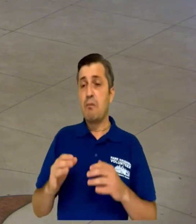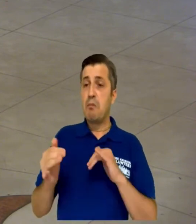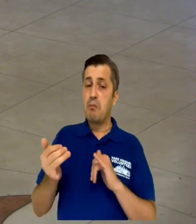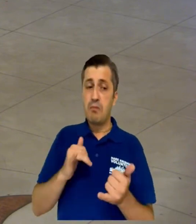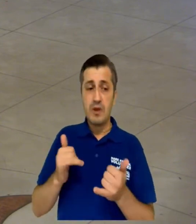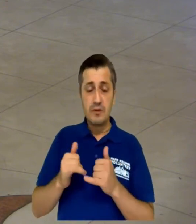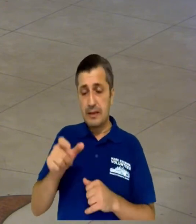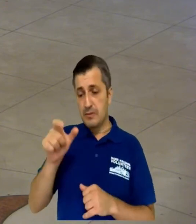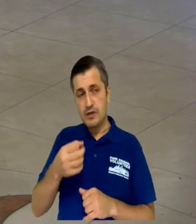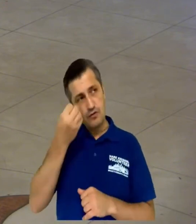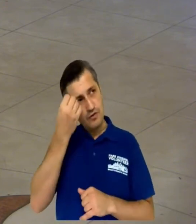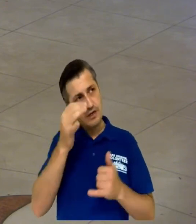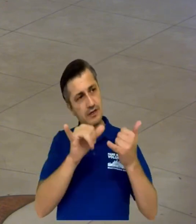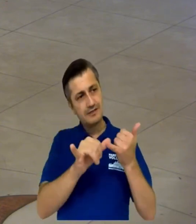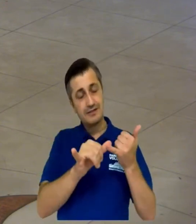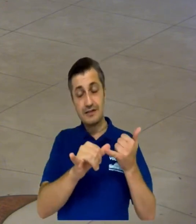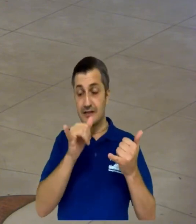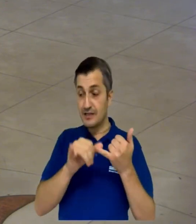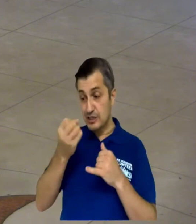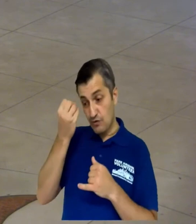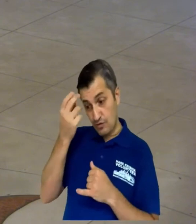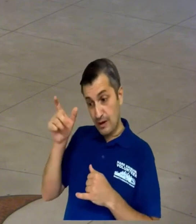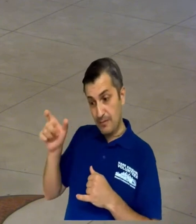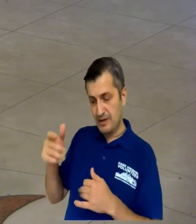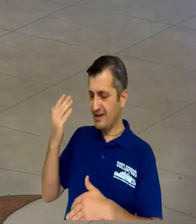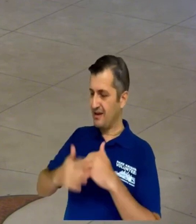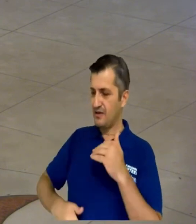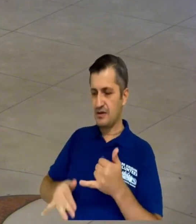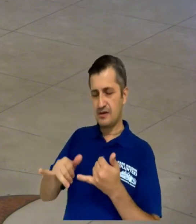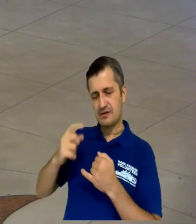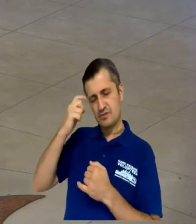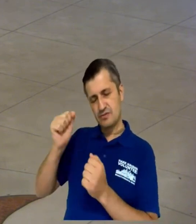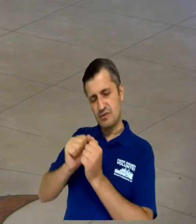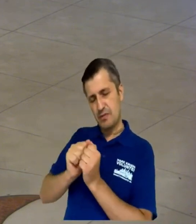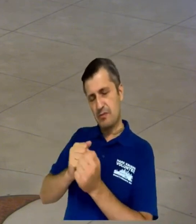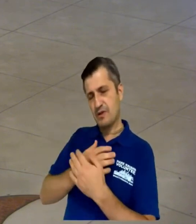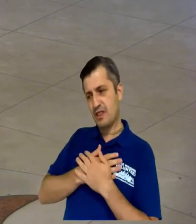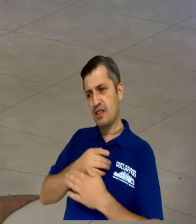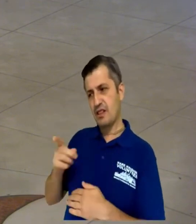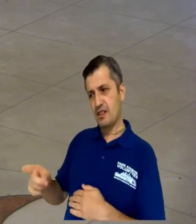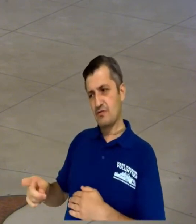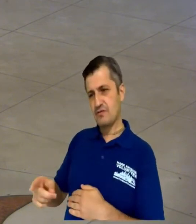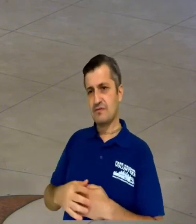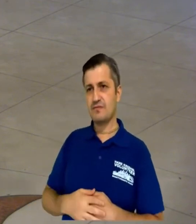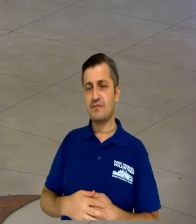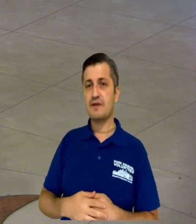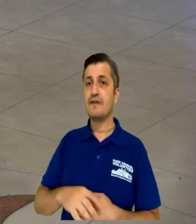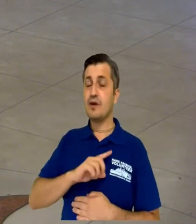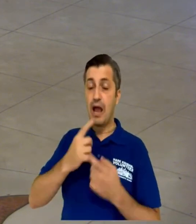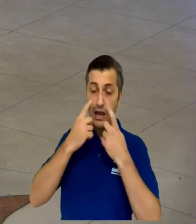obviously, when we interact with devotees, we should think that they're dear to Krishna as well, and